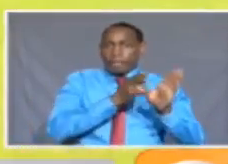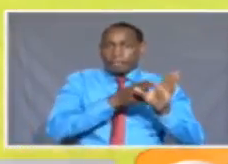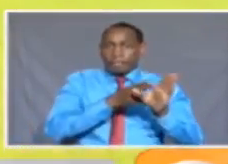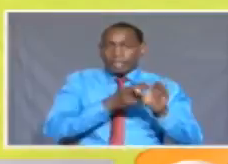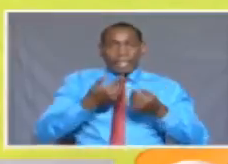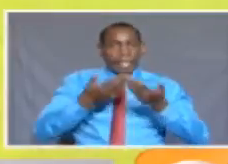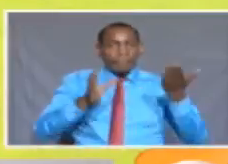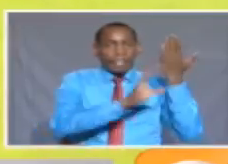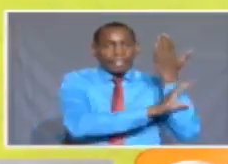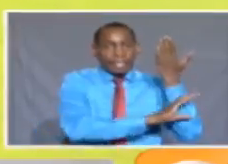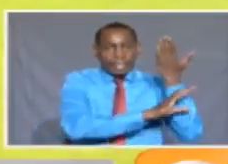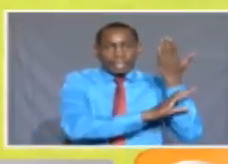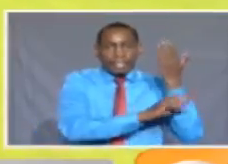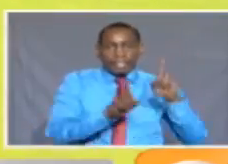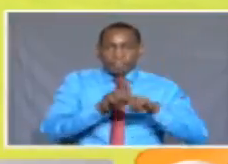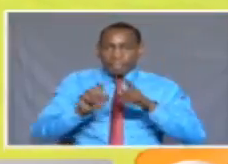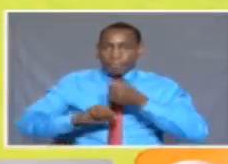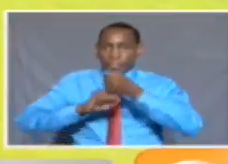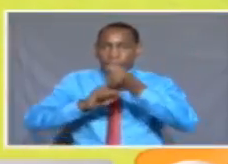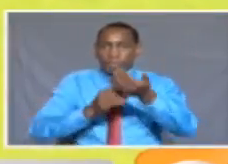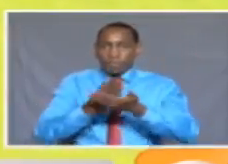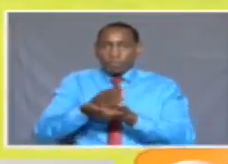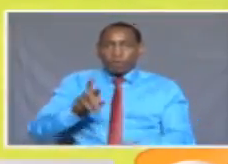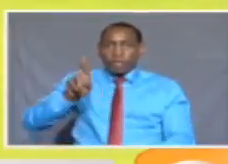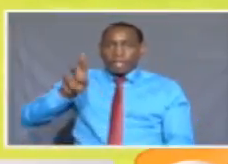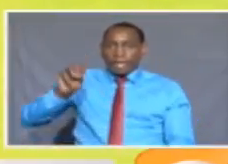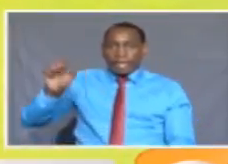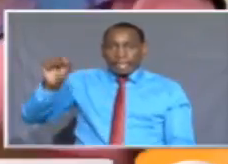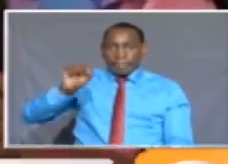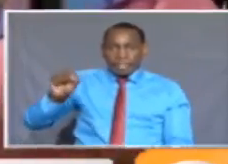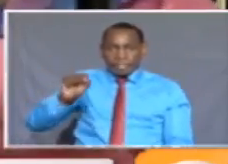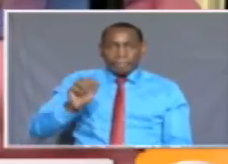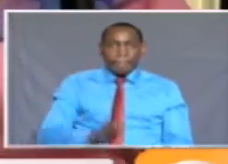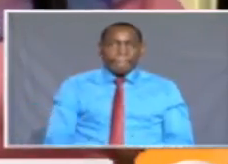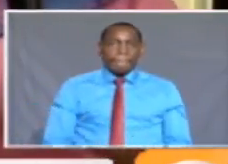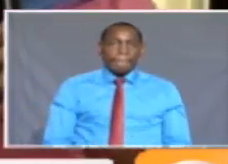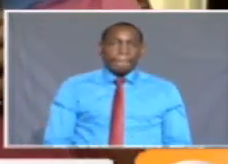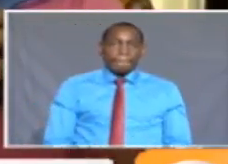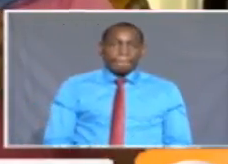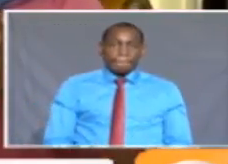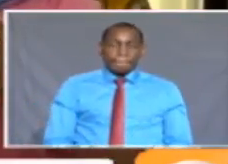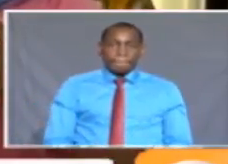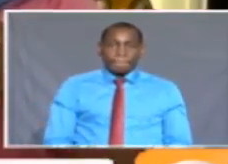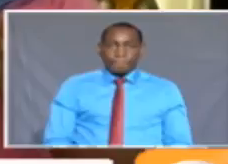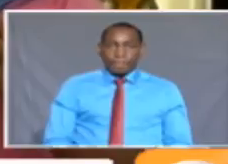all over the country, was sponsored by Royal Media Services.